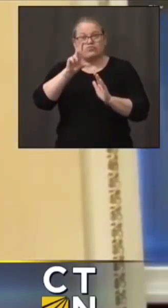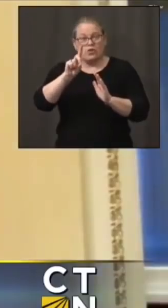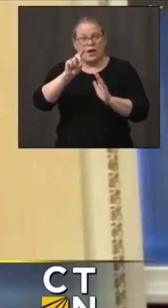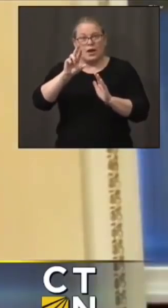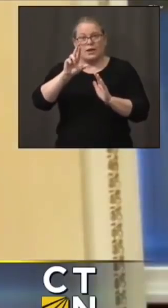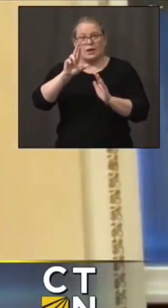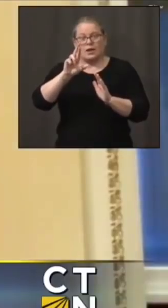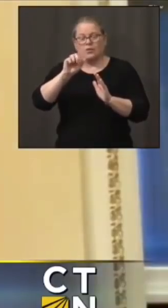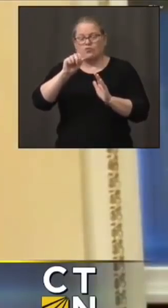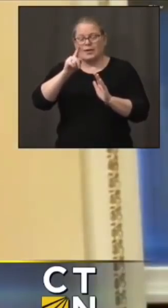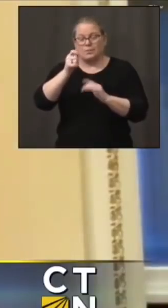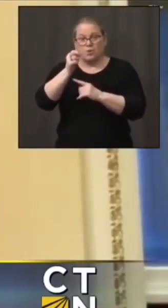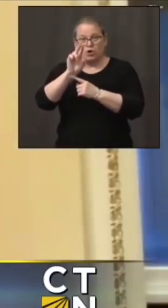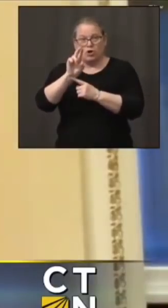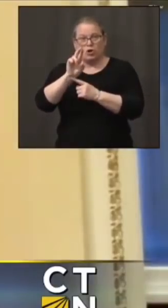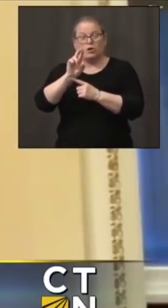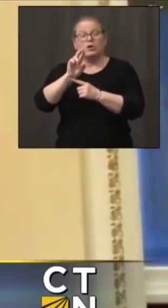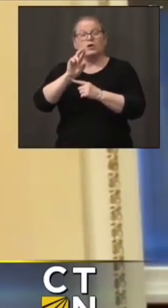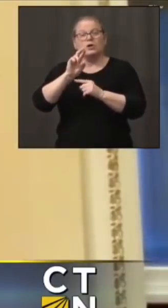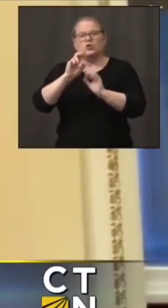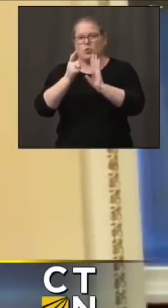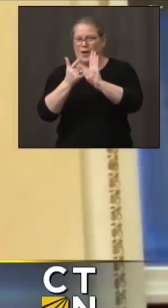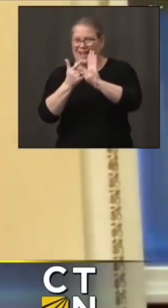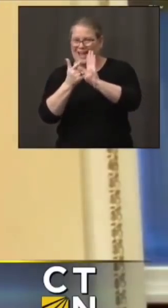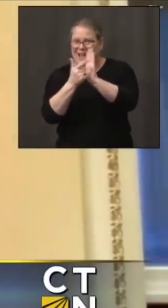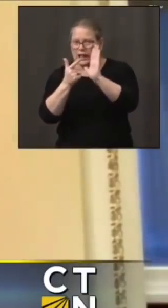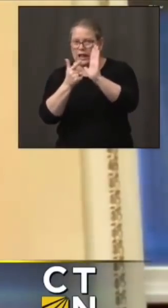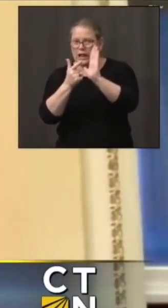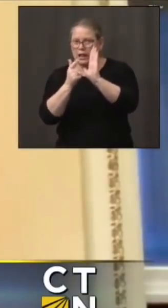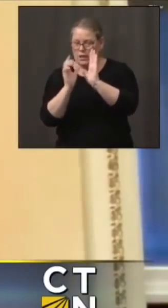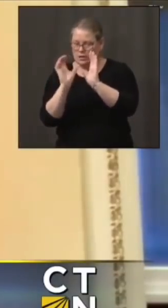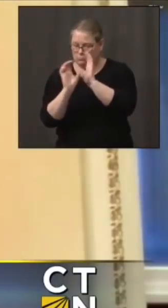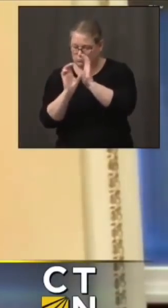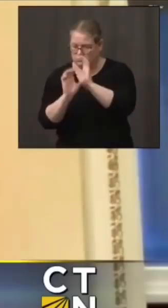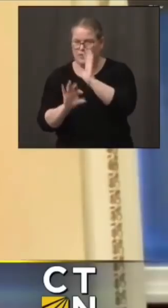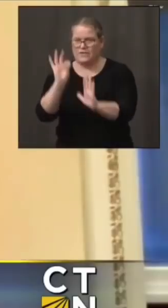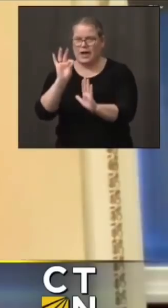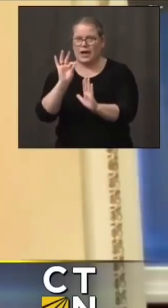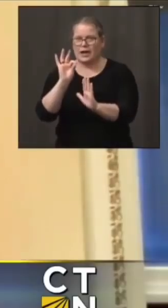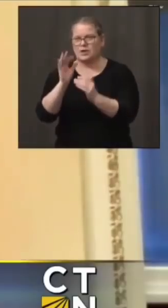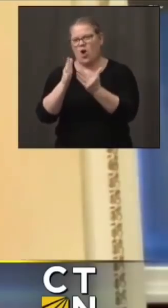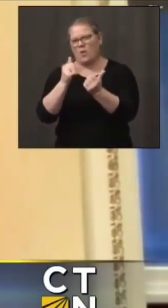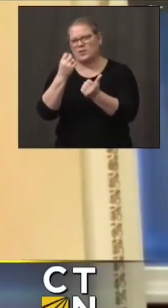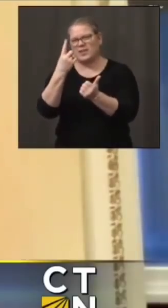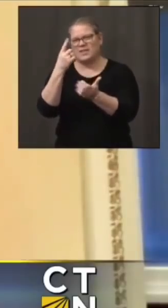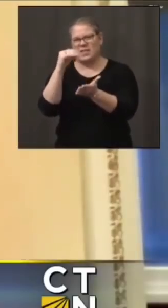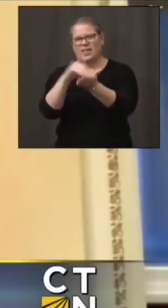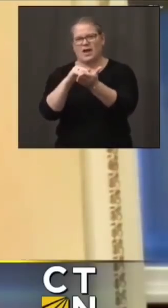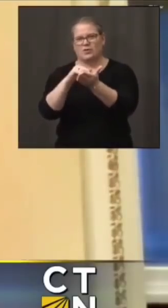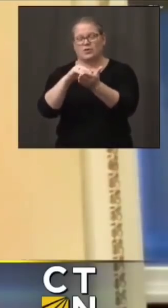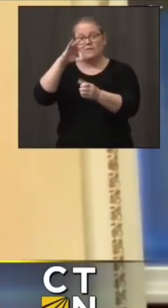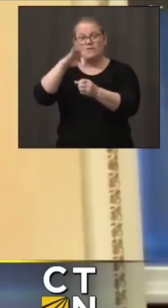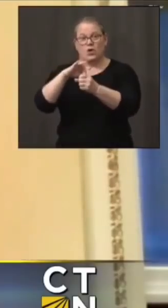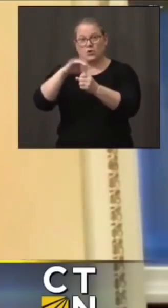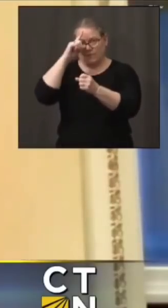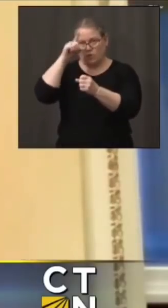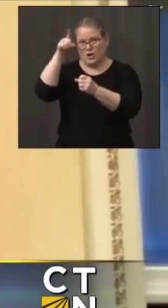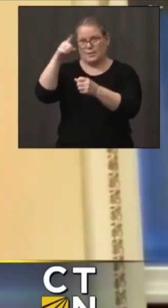nearly 11,000 votes needed for him to win the vote count in Georgia.